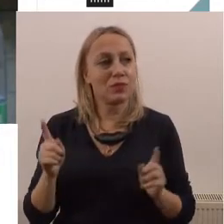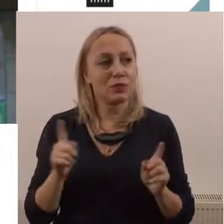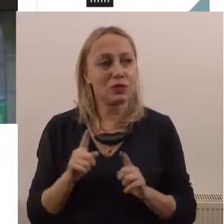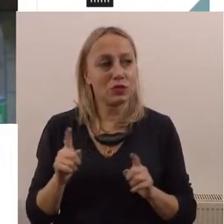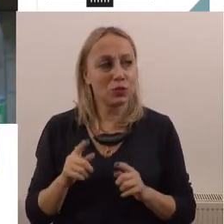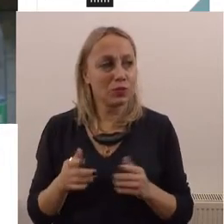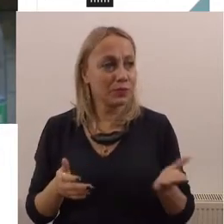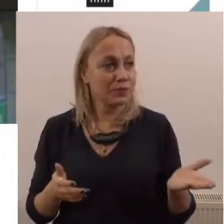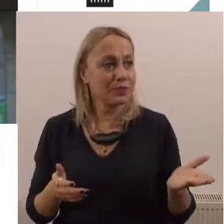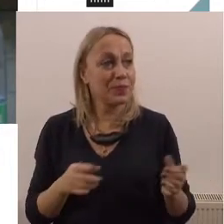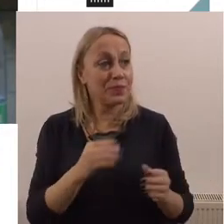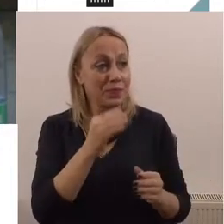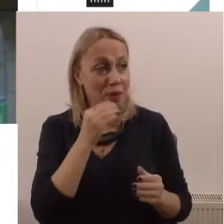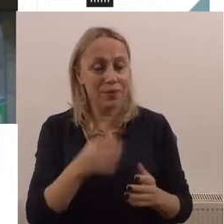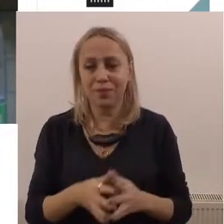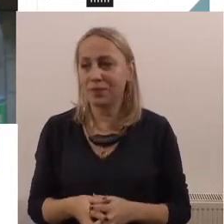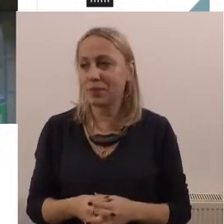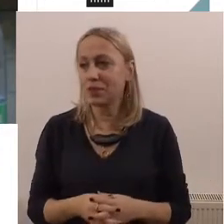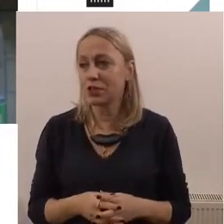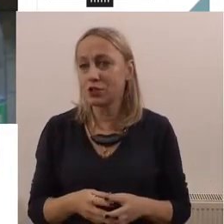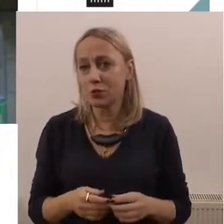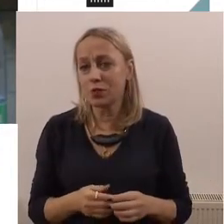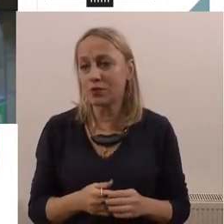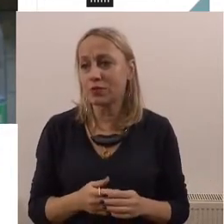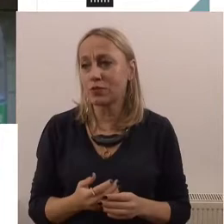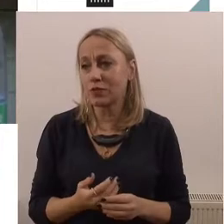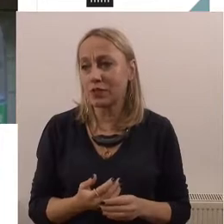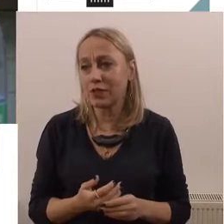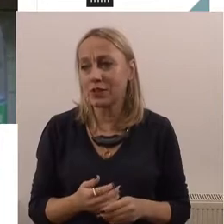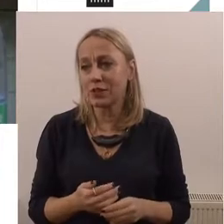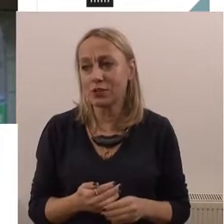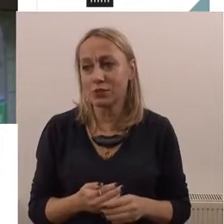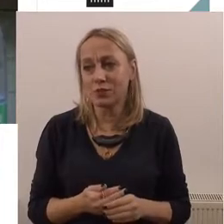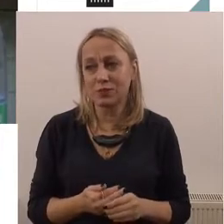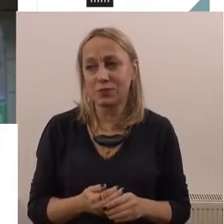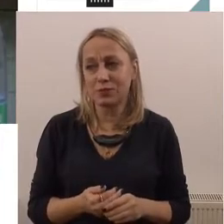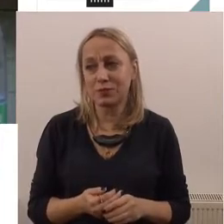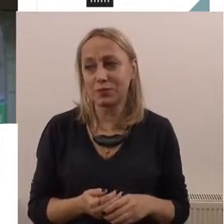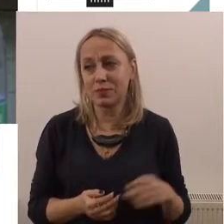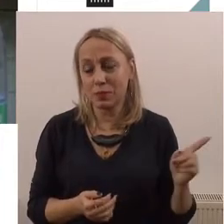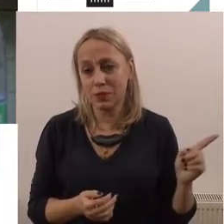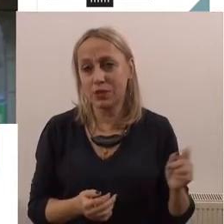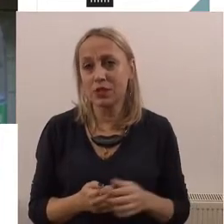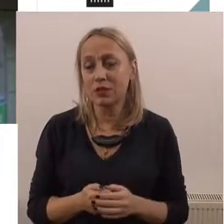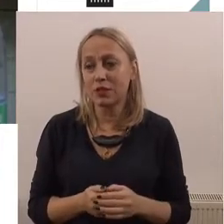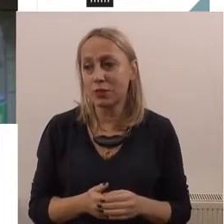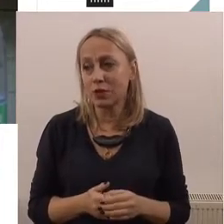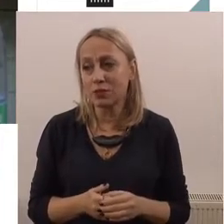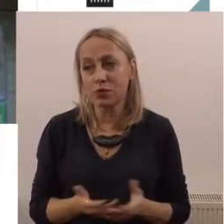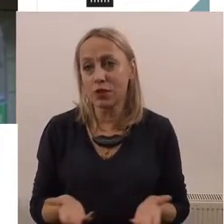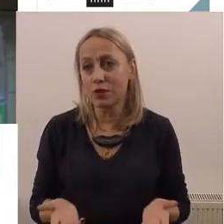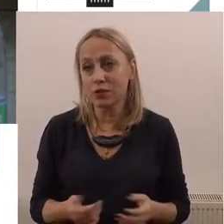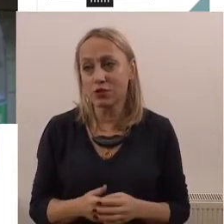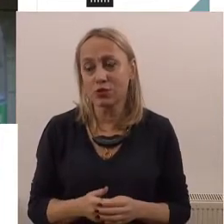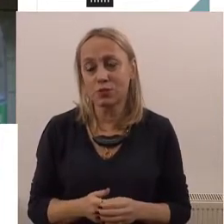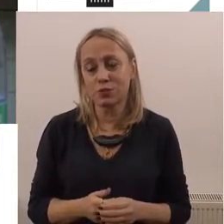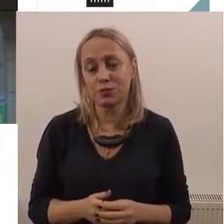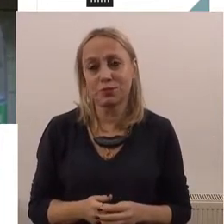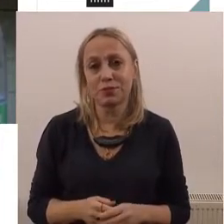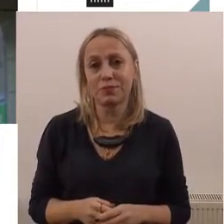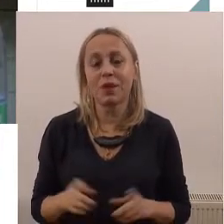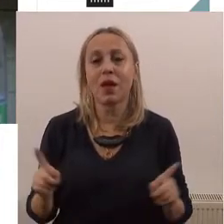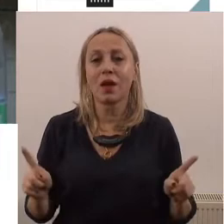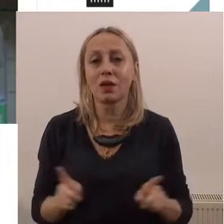kindness lessons at schools. They were arranging art therapy lessons, but they focused